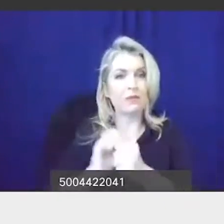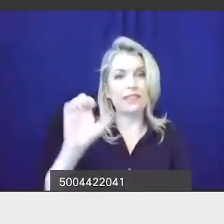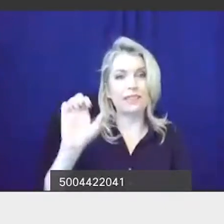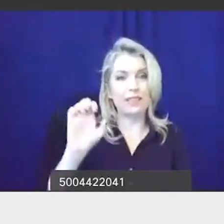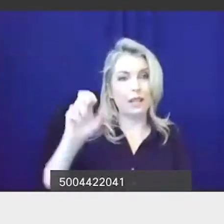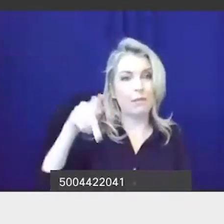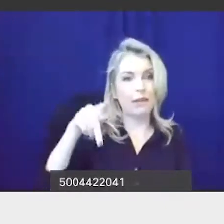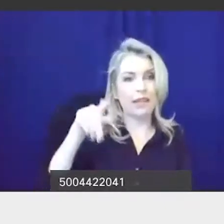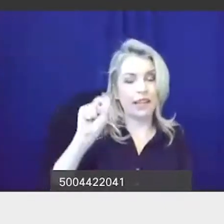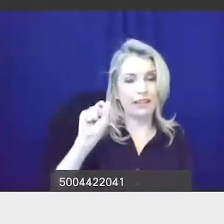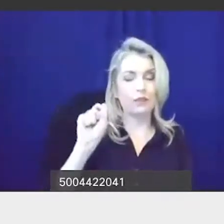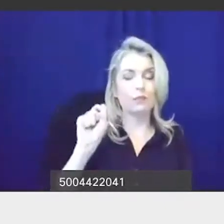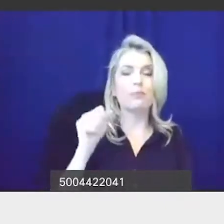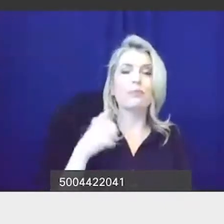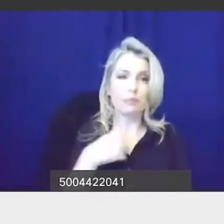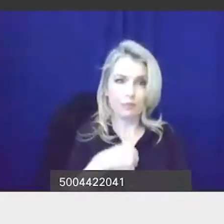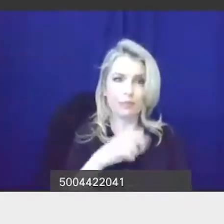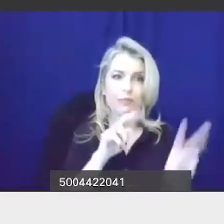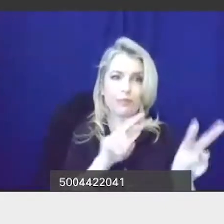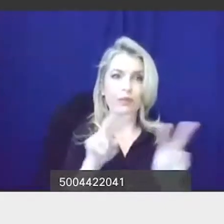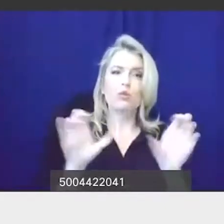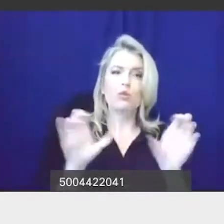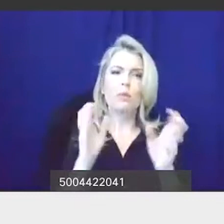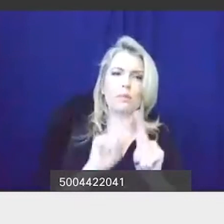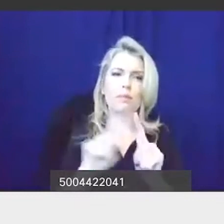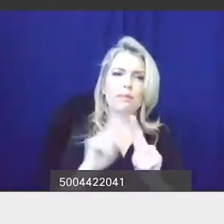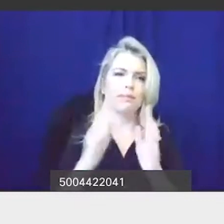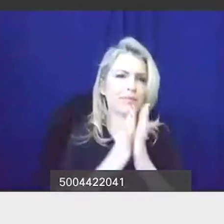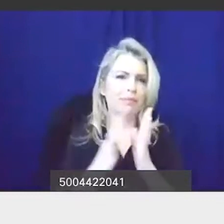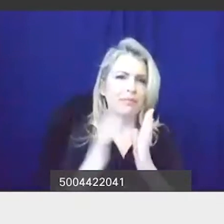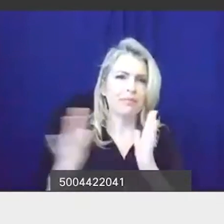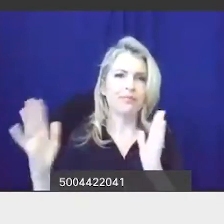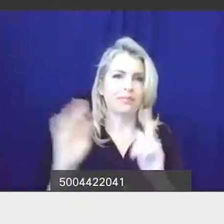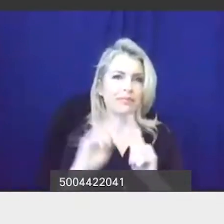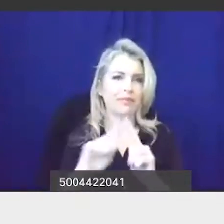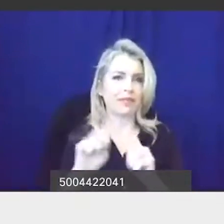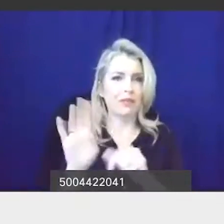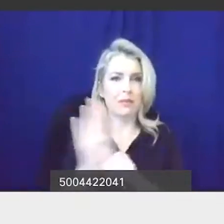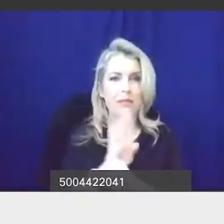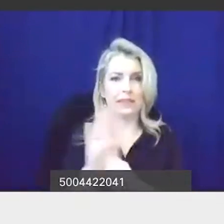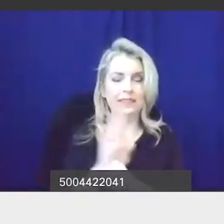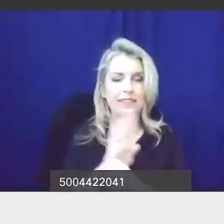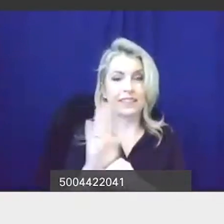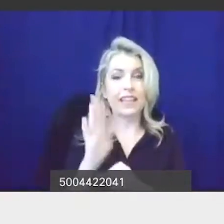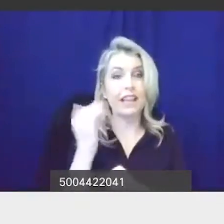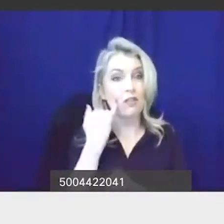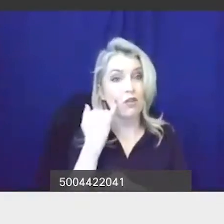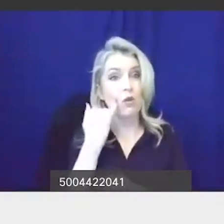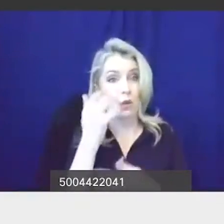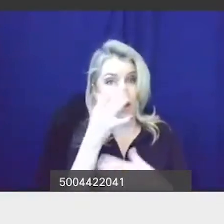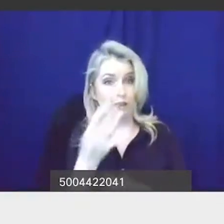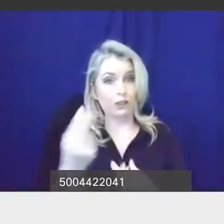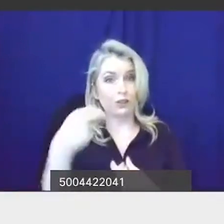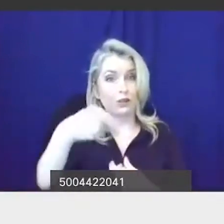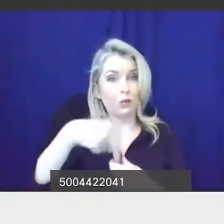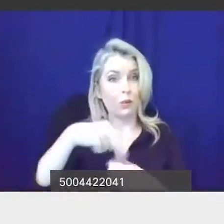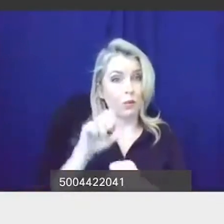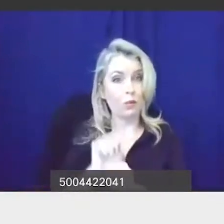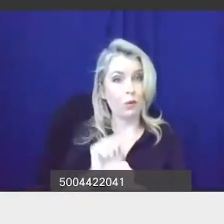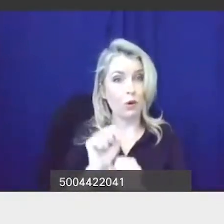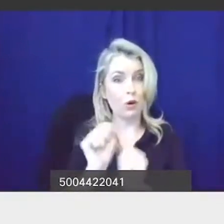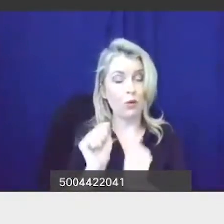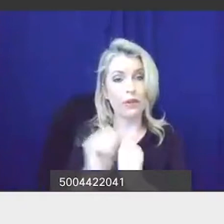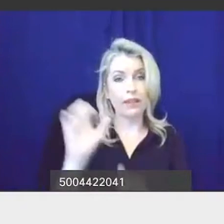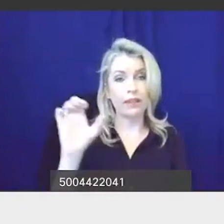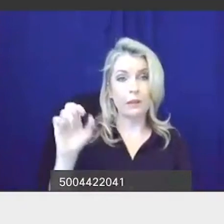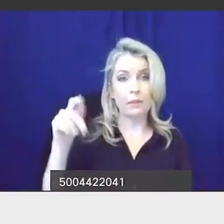variety of materials and services all on a daily basis. So if you are interested in doing business with CPS Energy, the